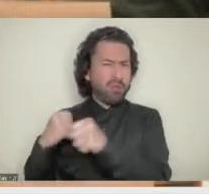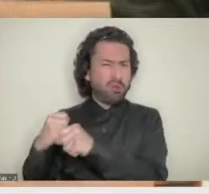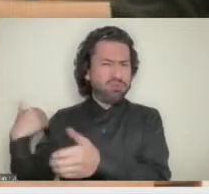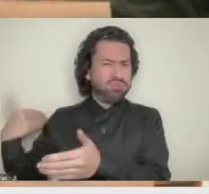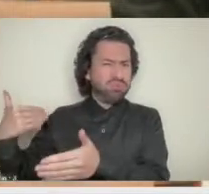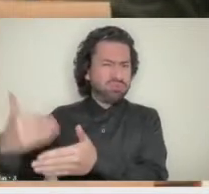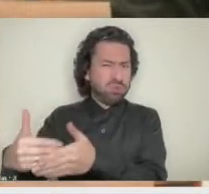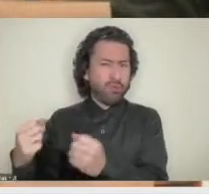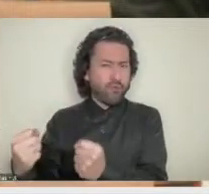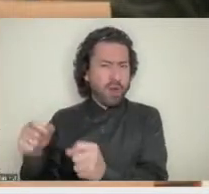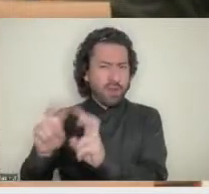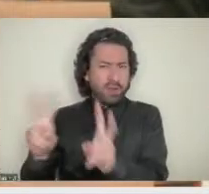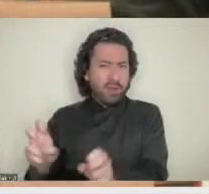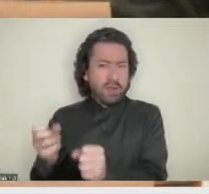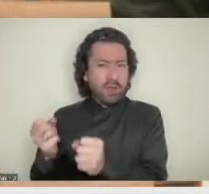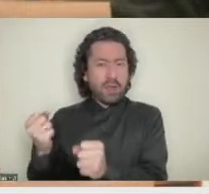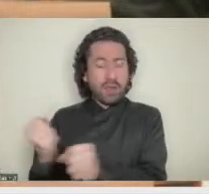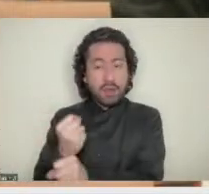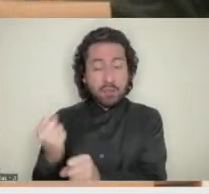Ecuador.